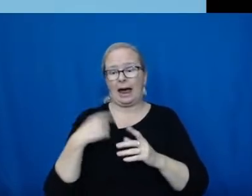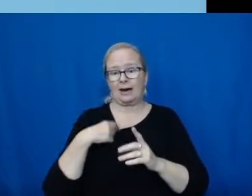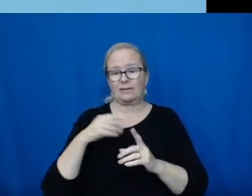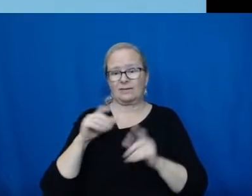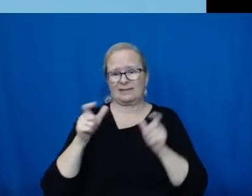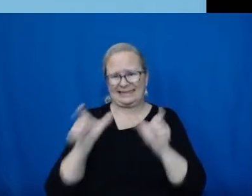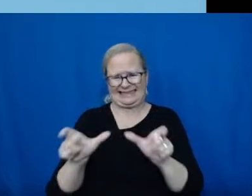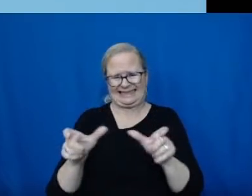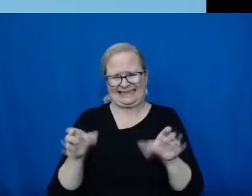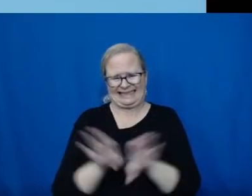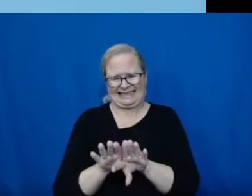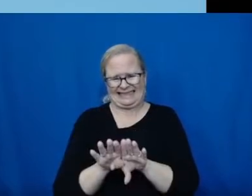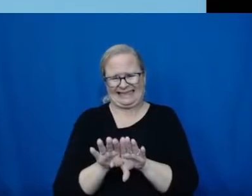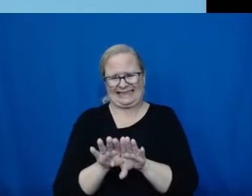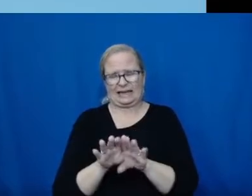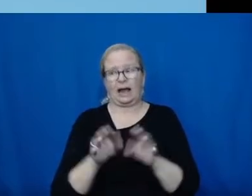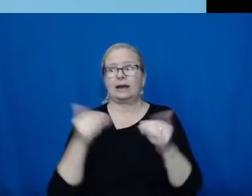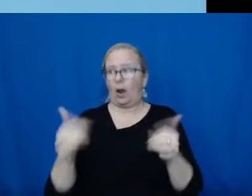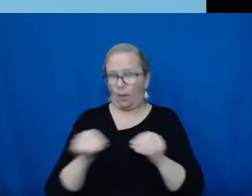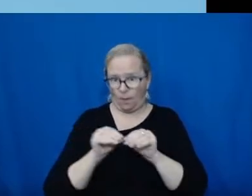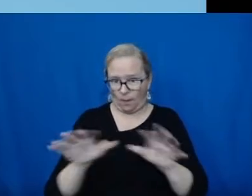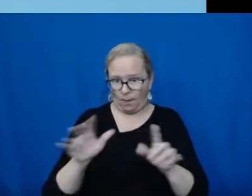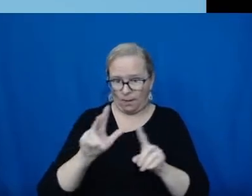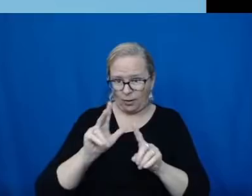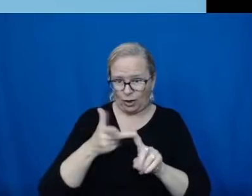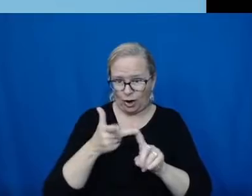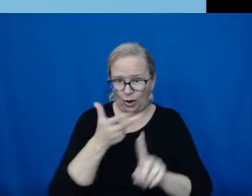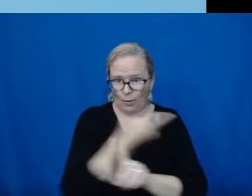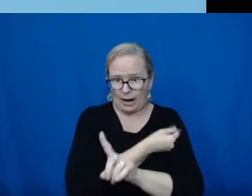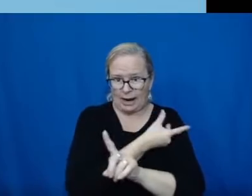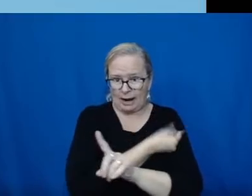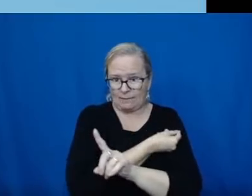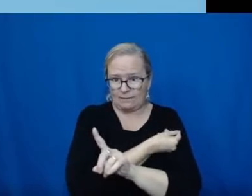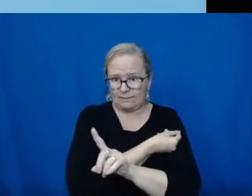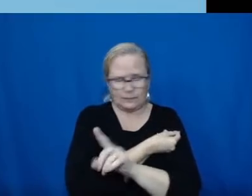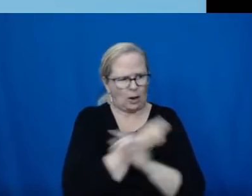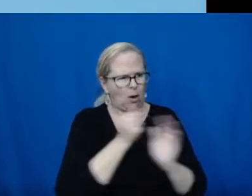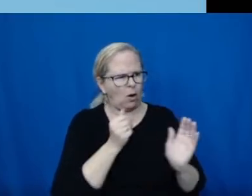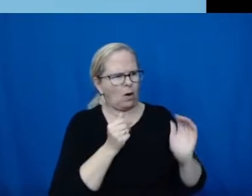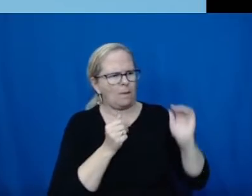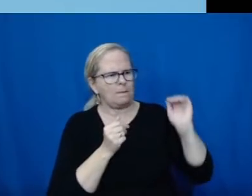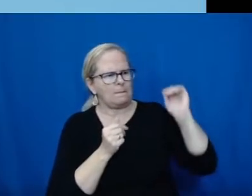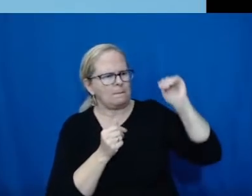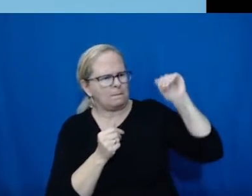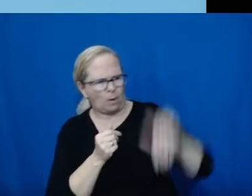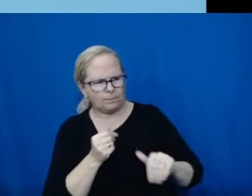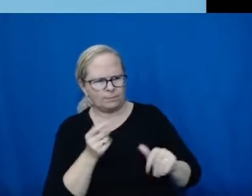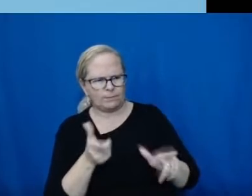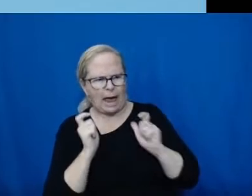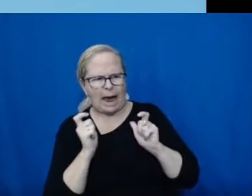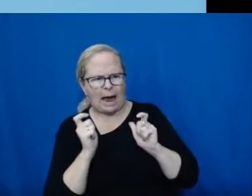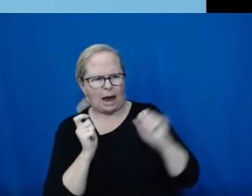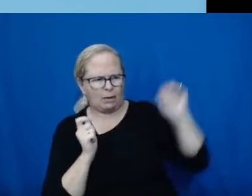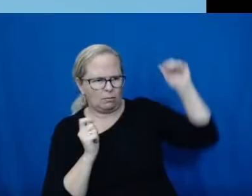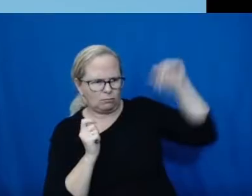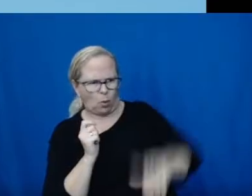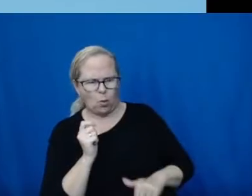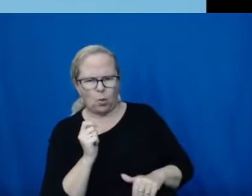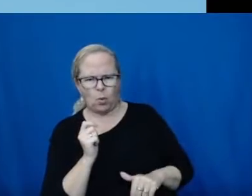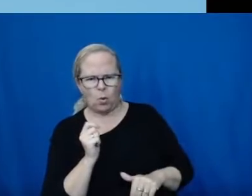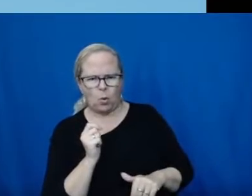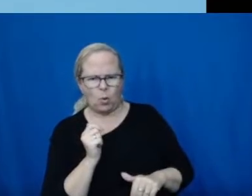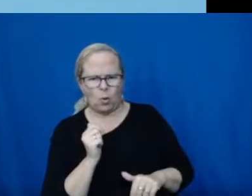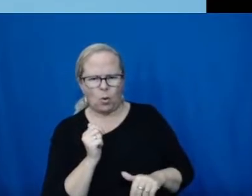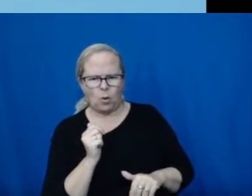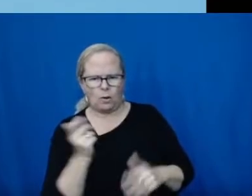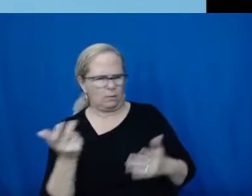fastest decline we ever had in cases. It was like halving every 6 days or shorter,